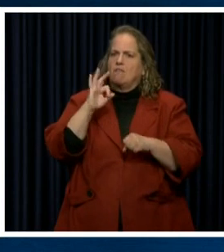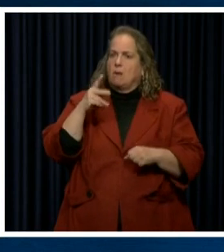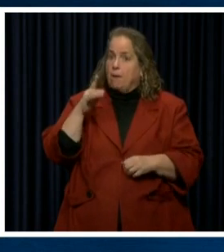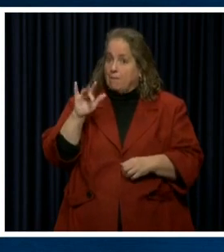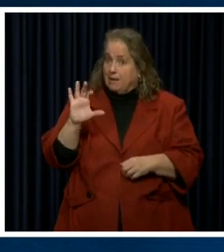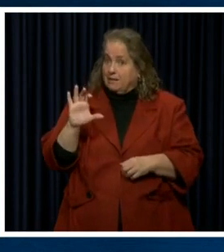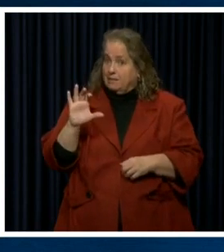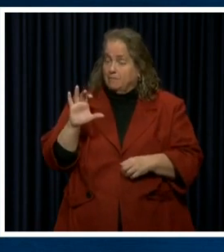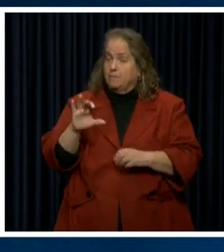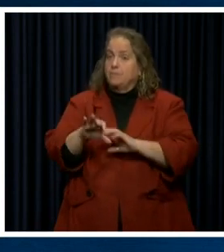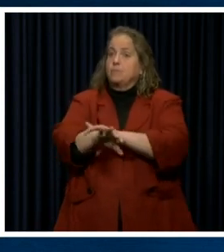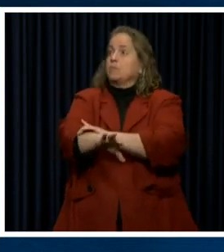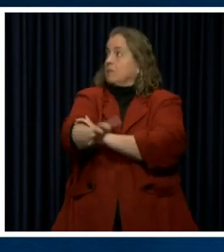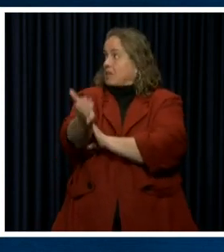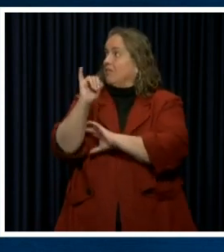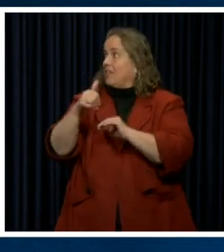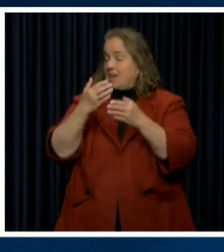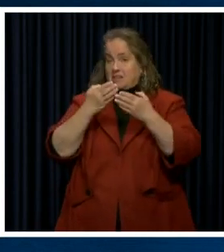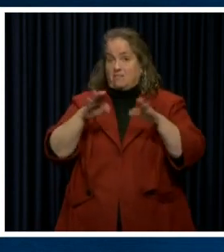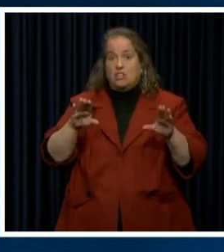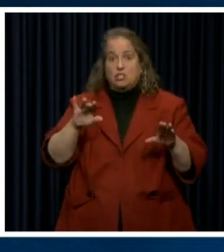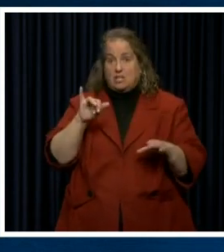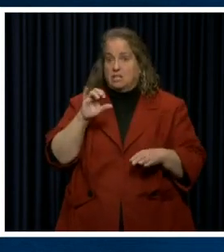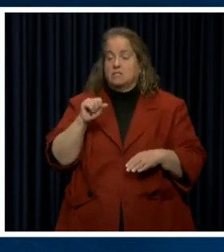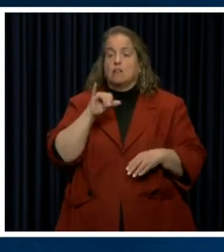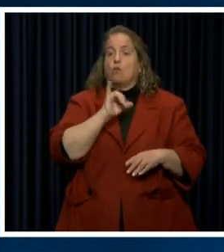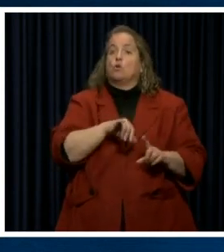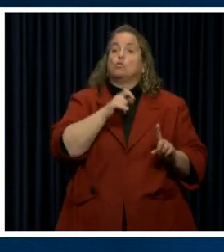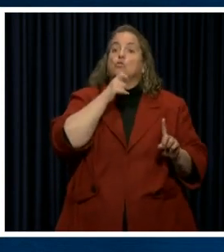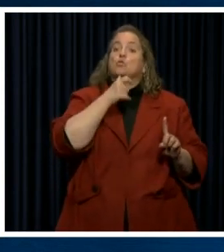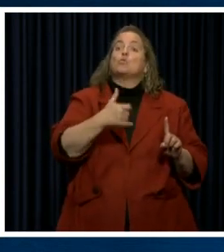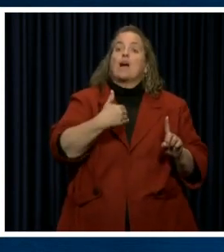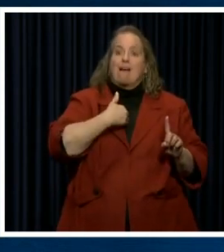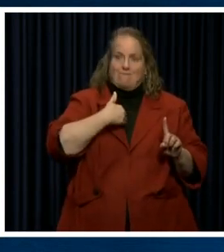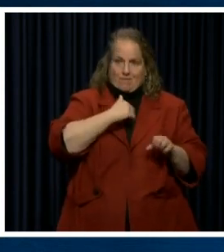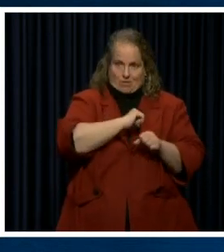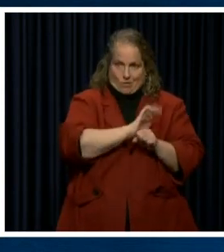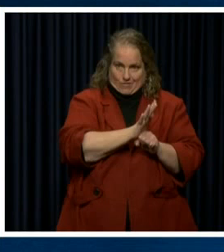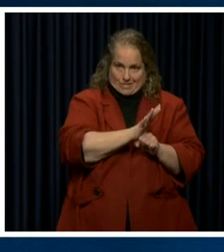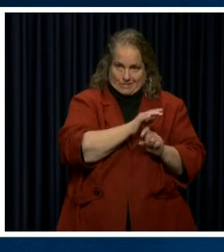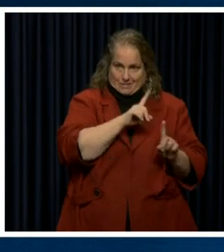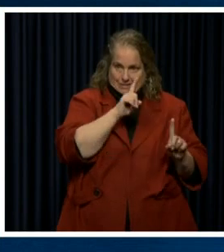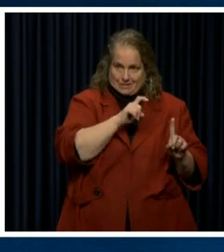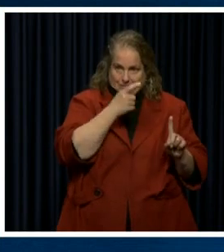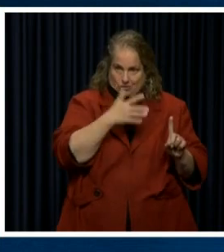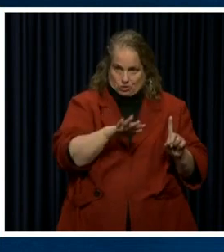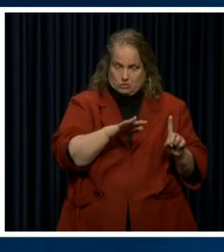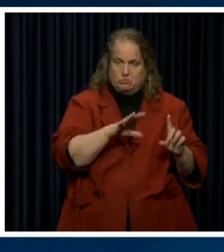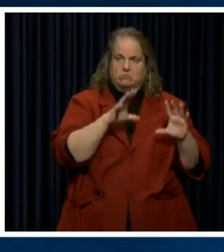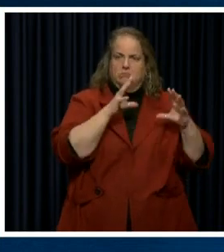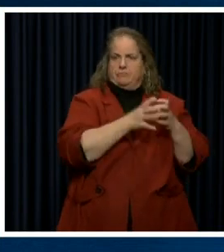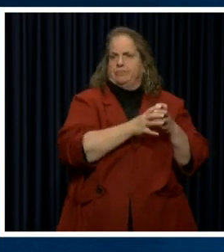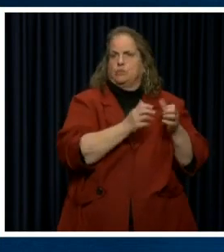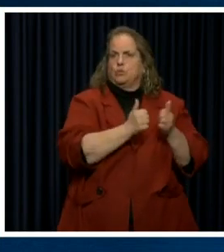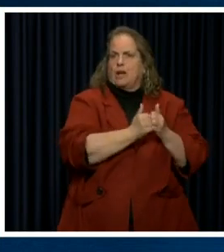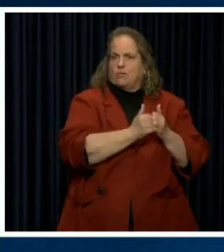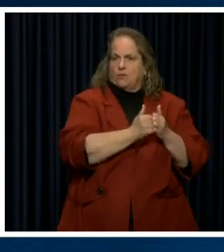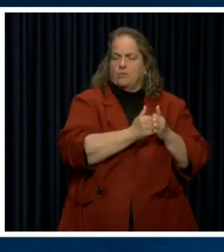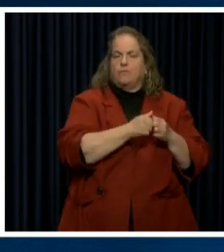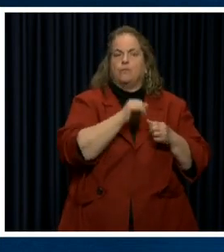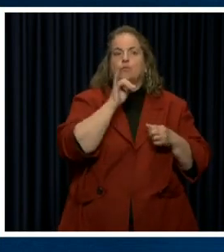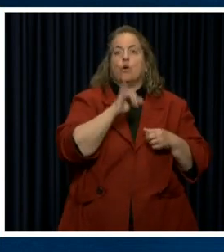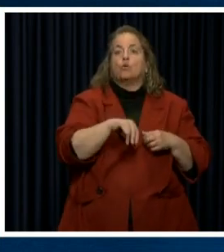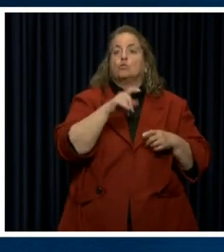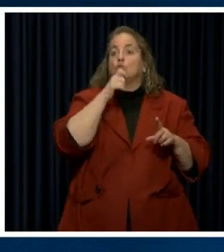And that division is that those who have tested positive would be housed together. Those who